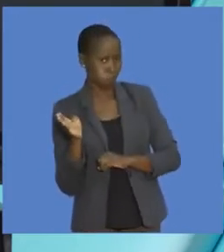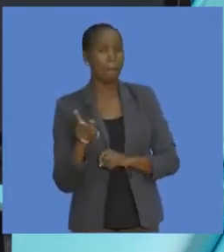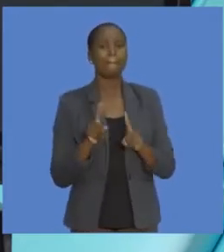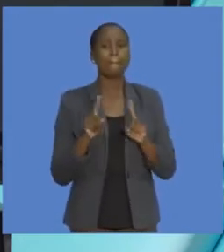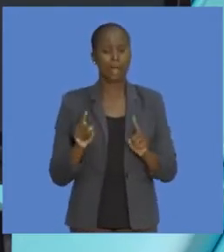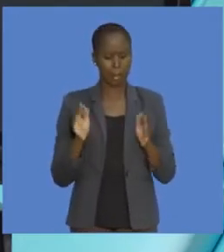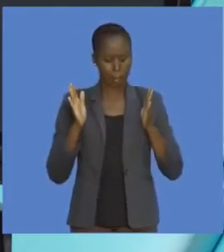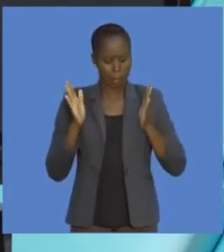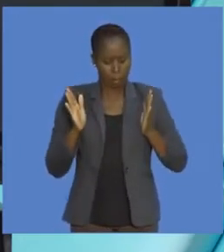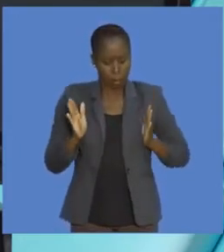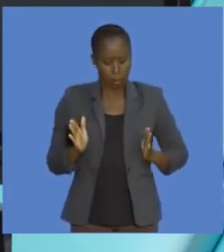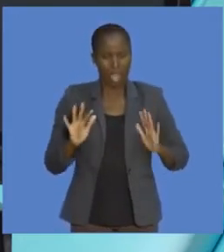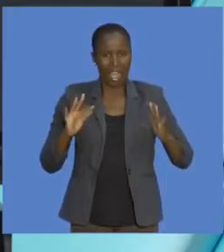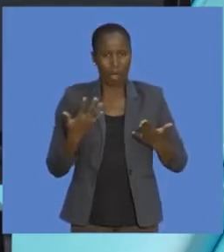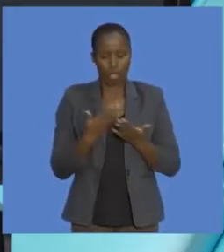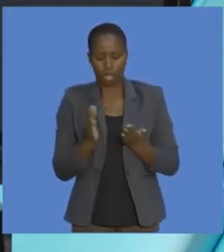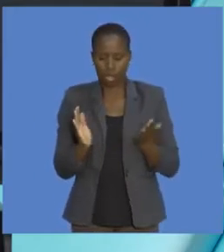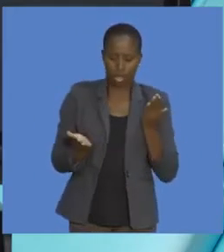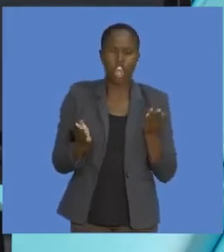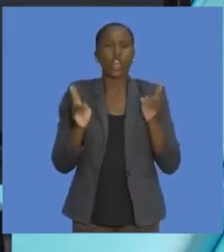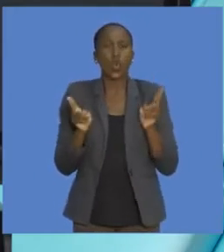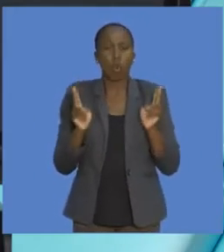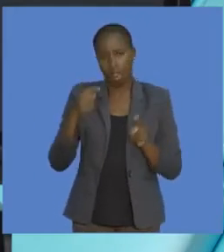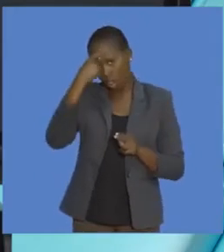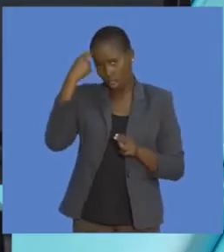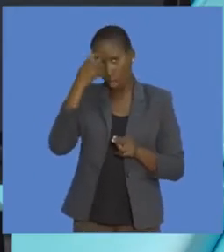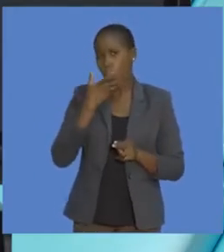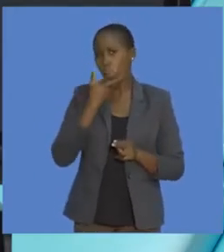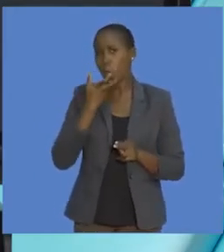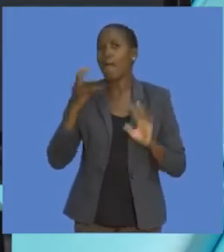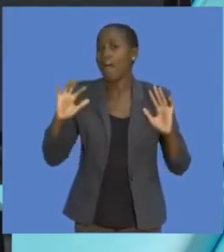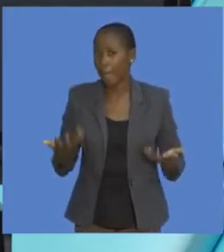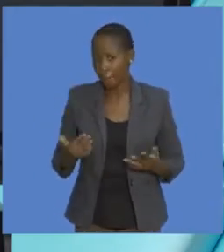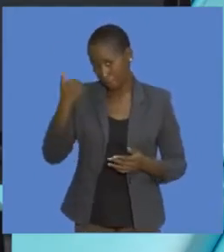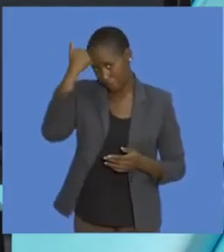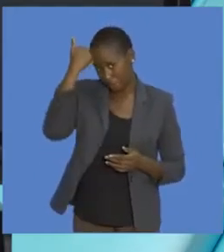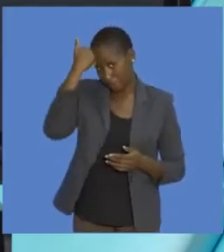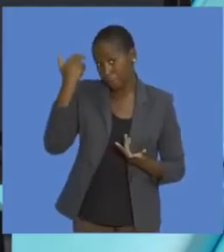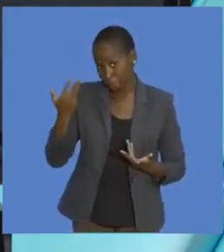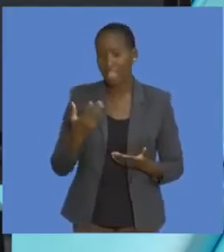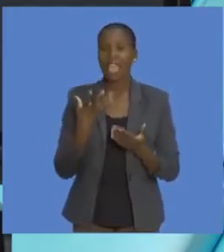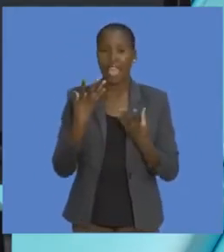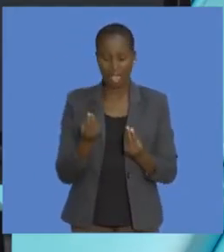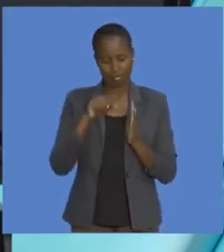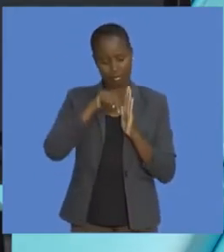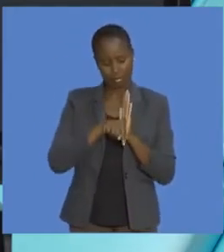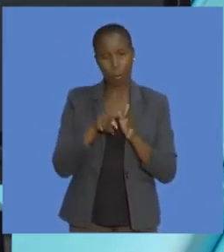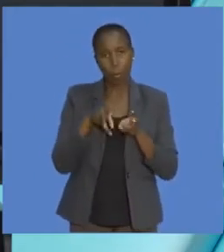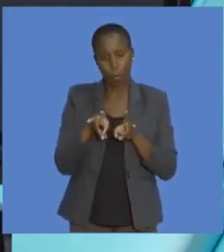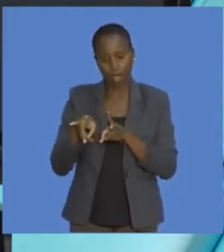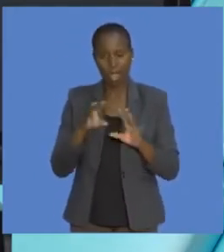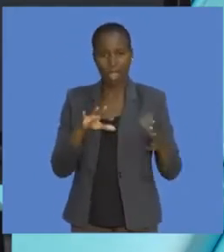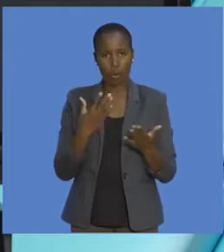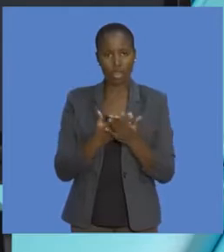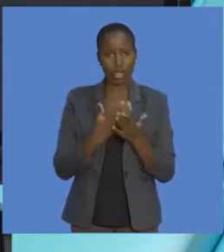the body within that normal range? So it's quite interesting that there's a complex mechanism behind all of that that ensures